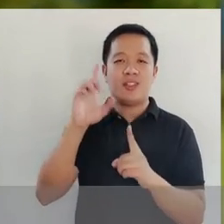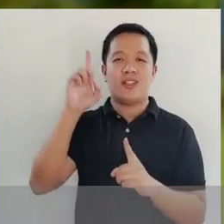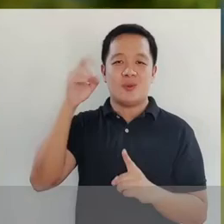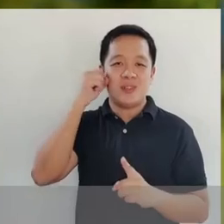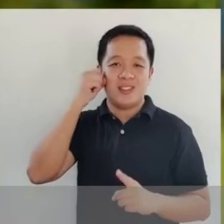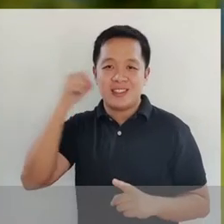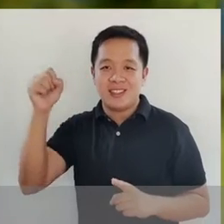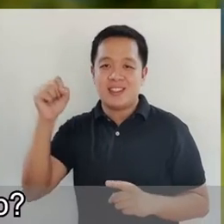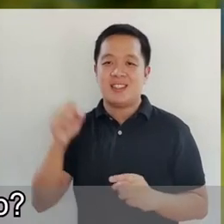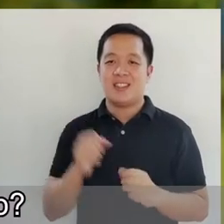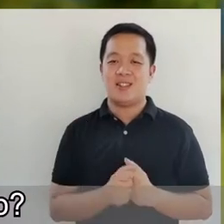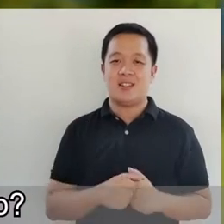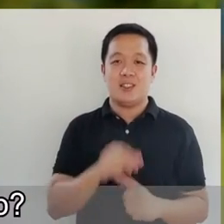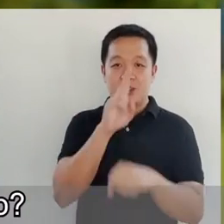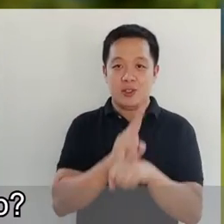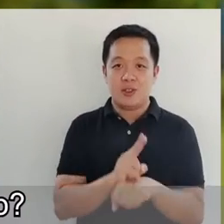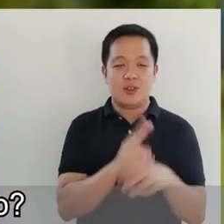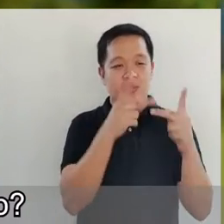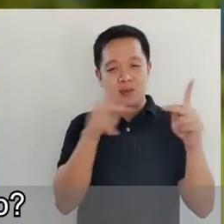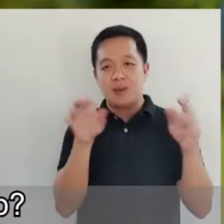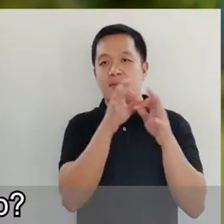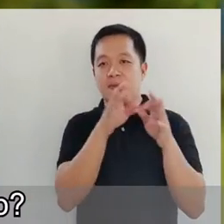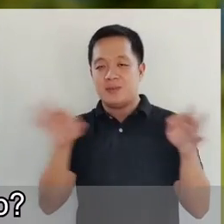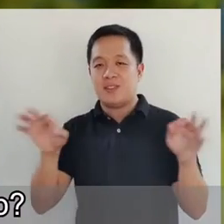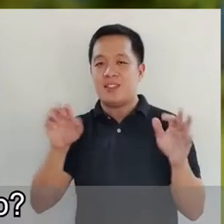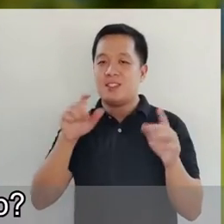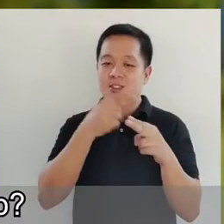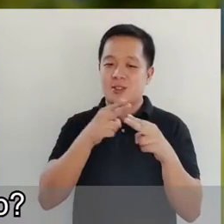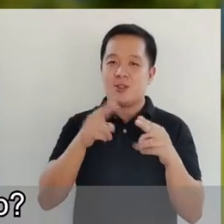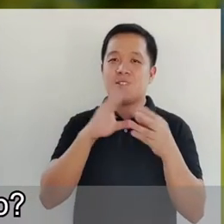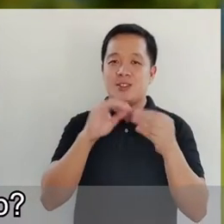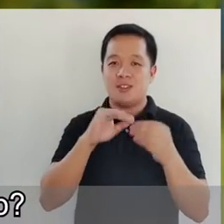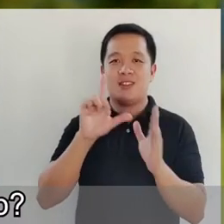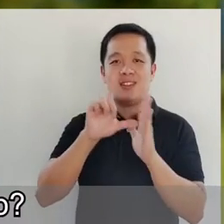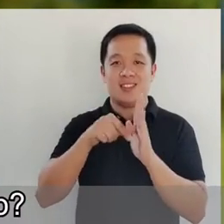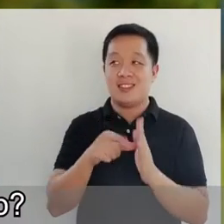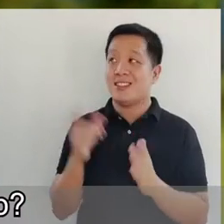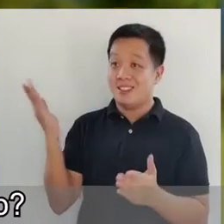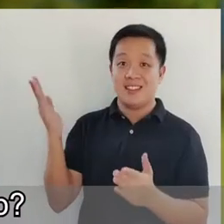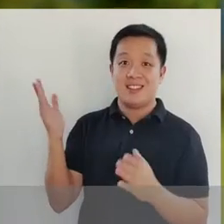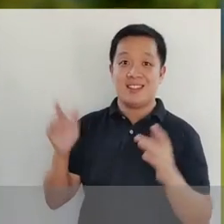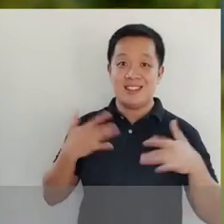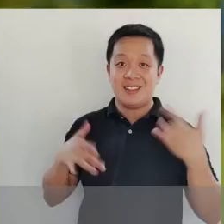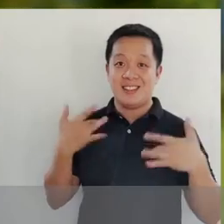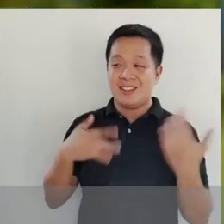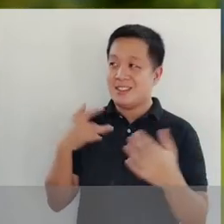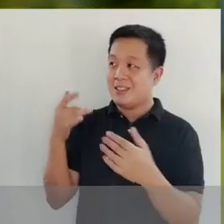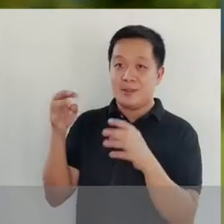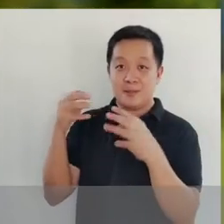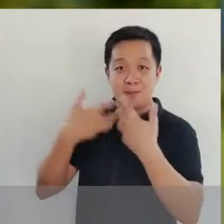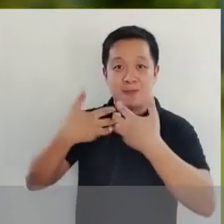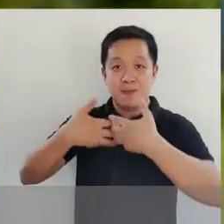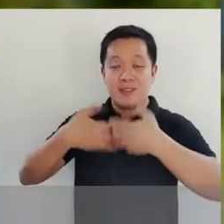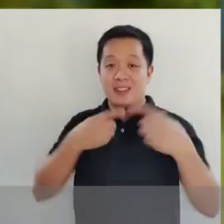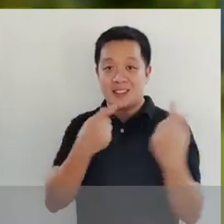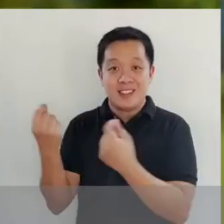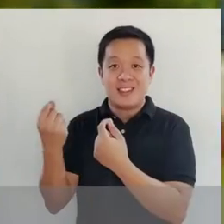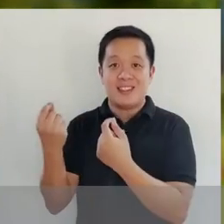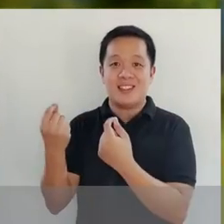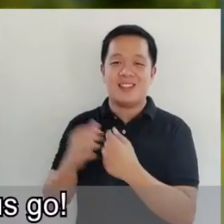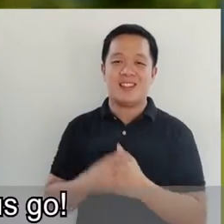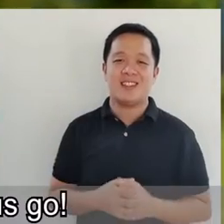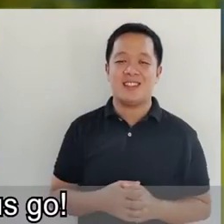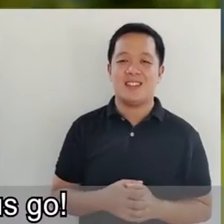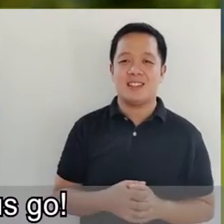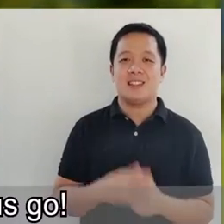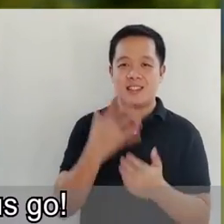short stories. Are you ready to find out what this machine can do? Great! So what are you waiting